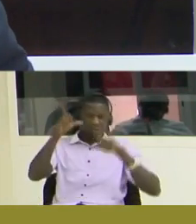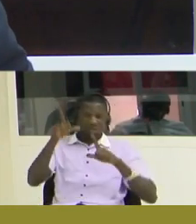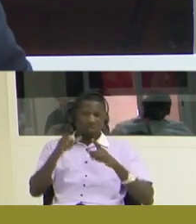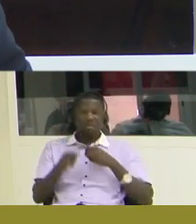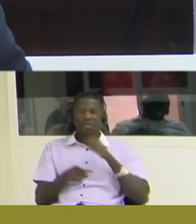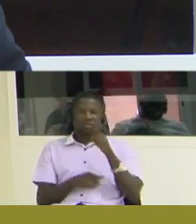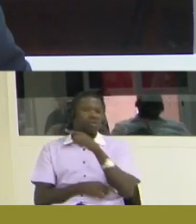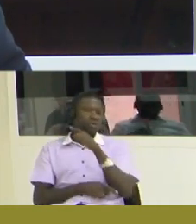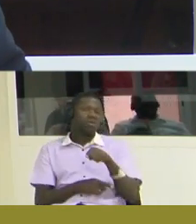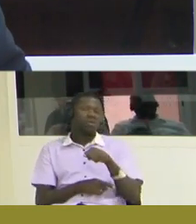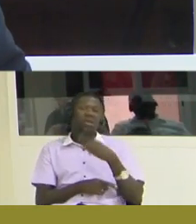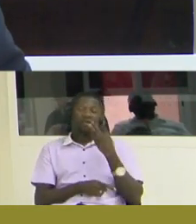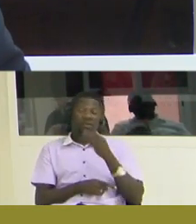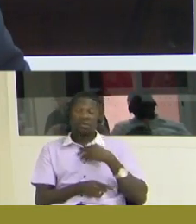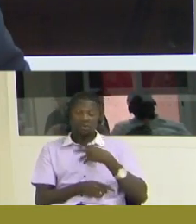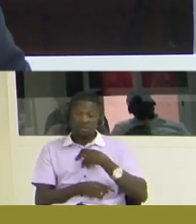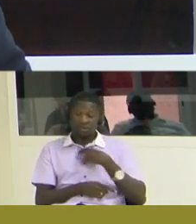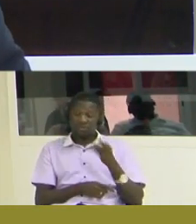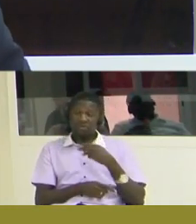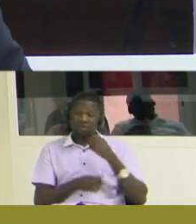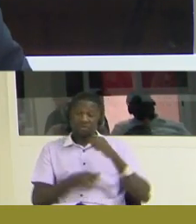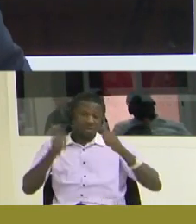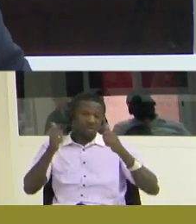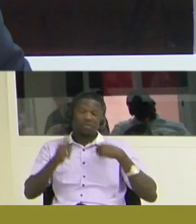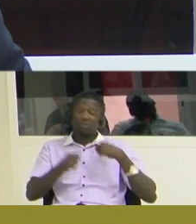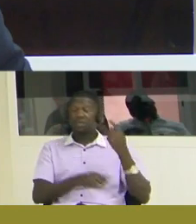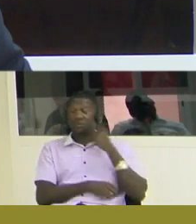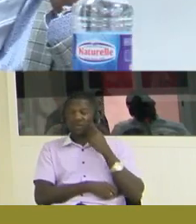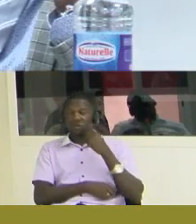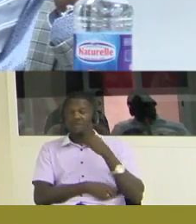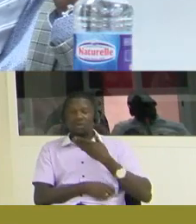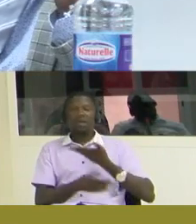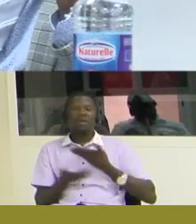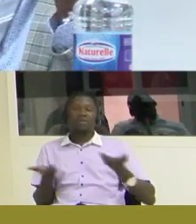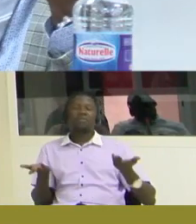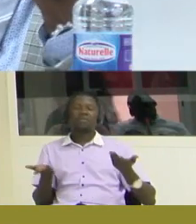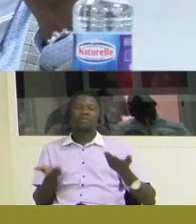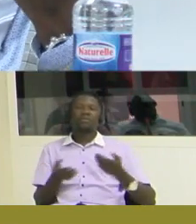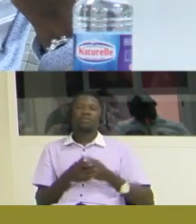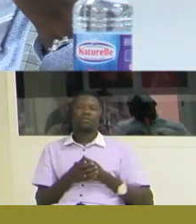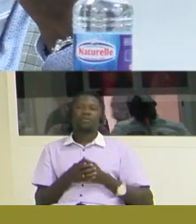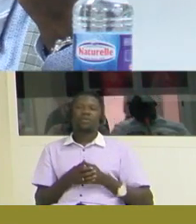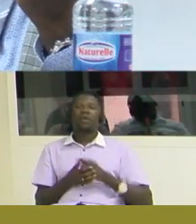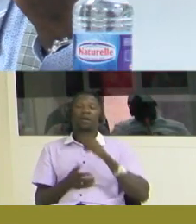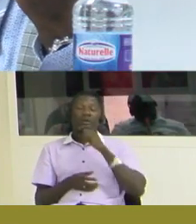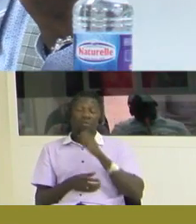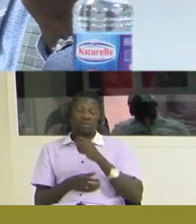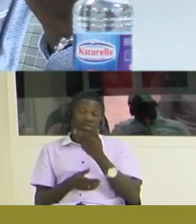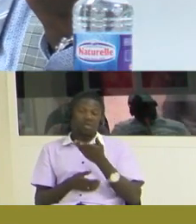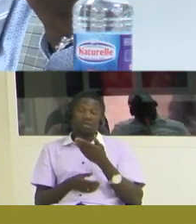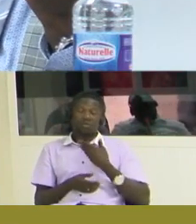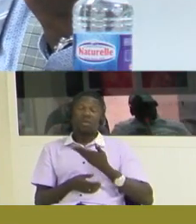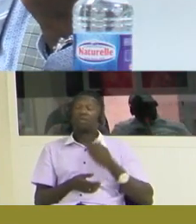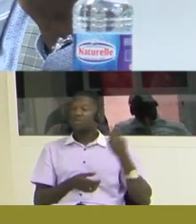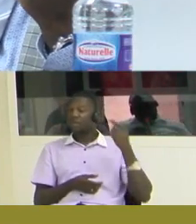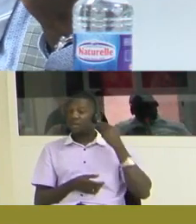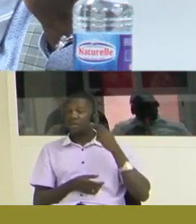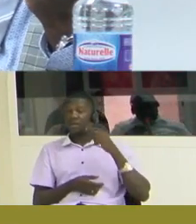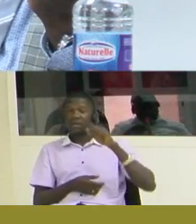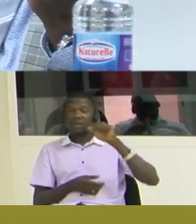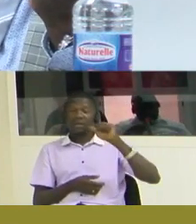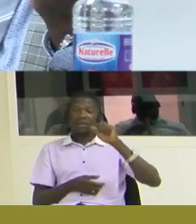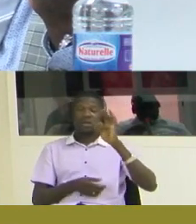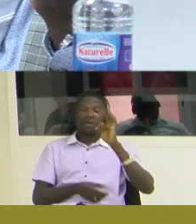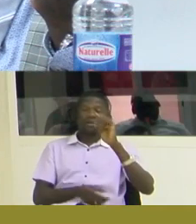wanted it from the beginning from day one I would have had it well mr. singer today we have had the AFP our see they are all